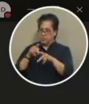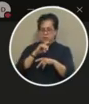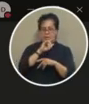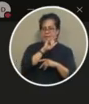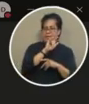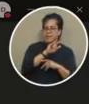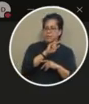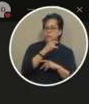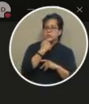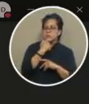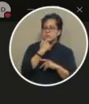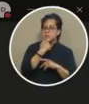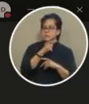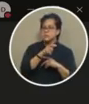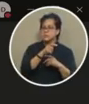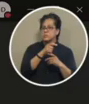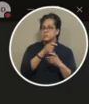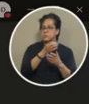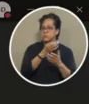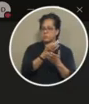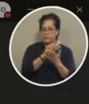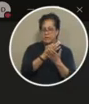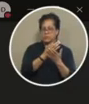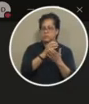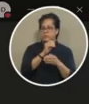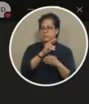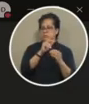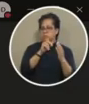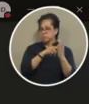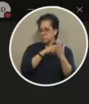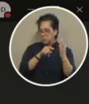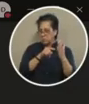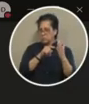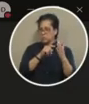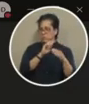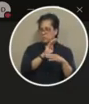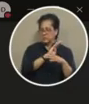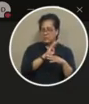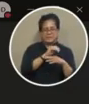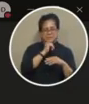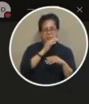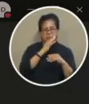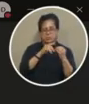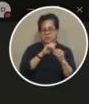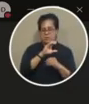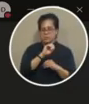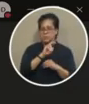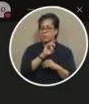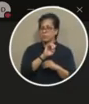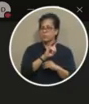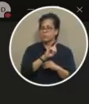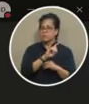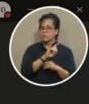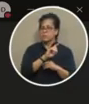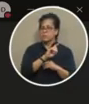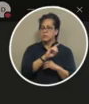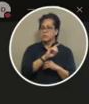report only discusses financial loss from canceled commercial flights. It doesn't talk about COVID. Can you hear me?